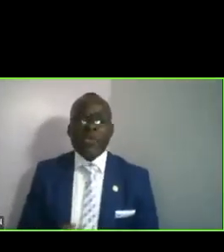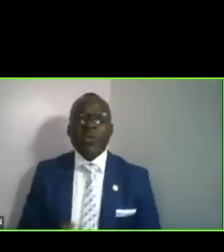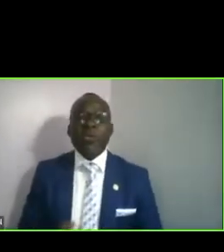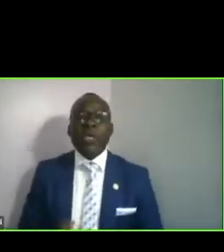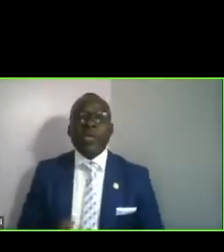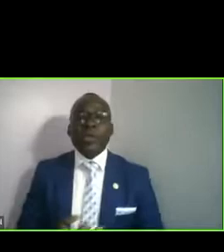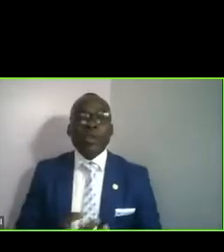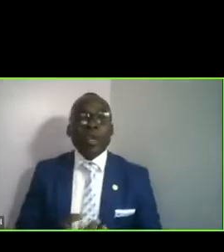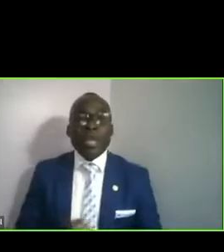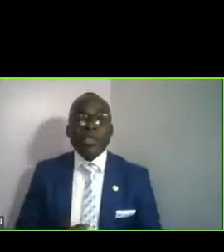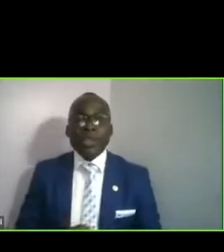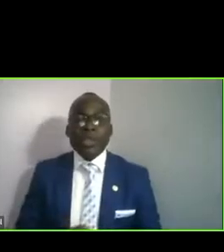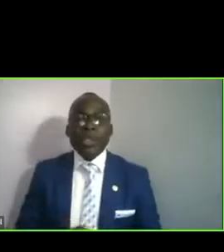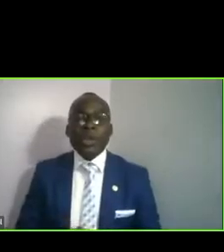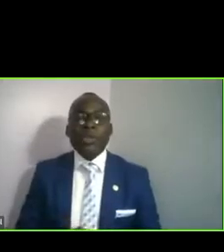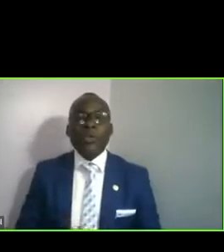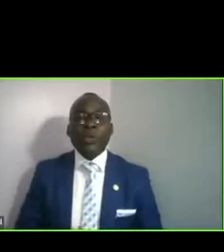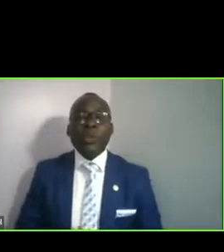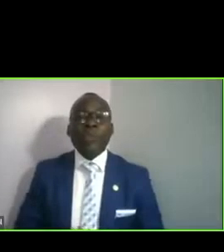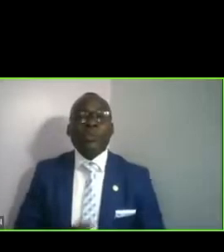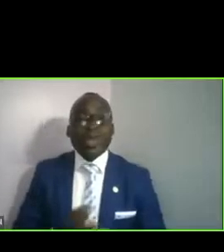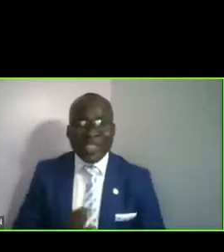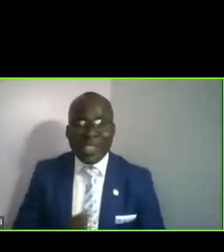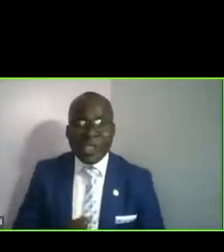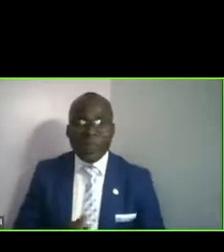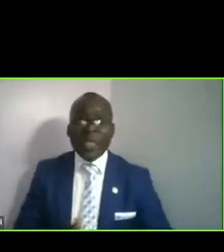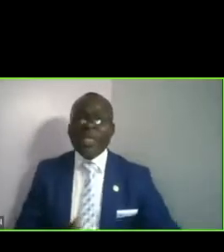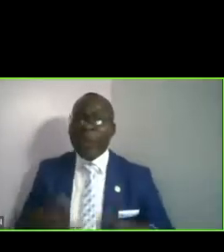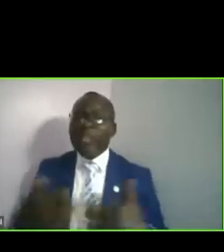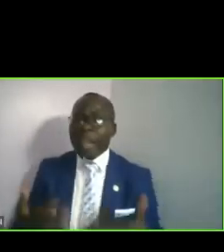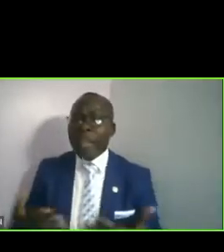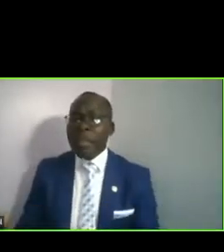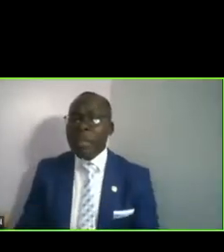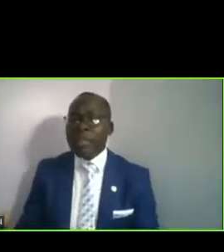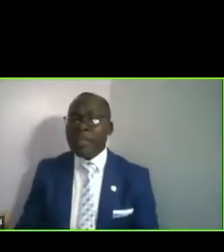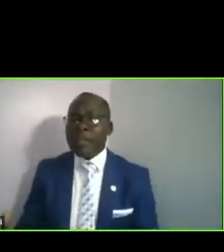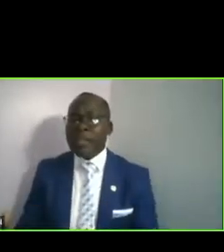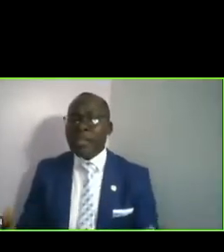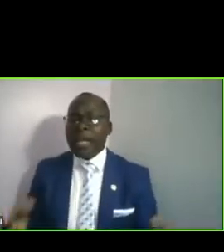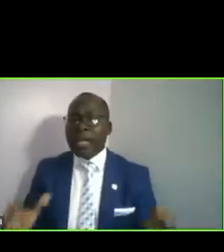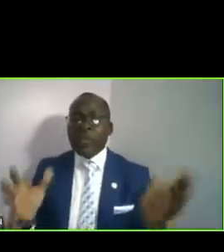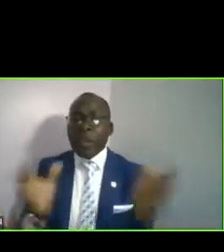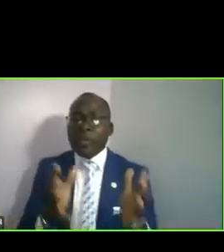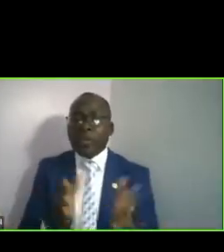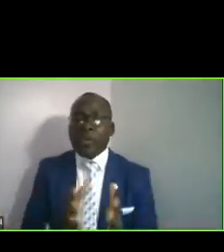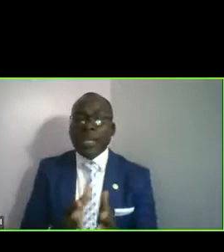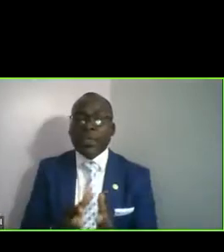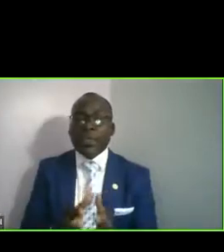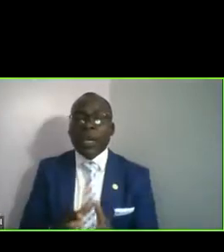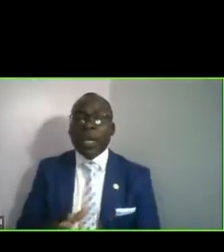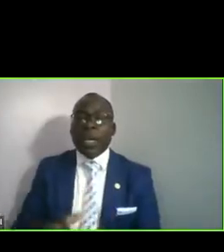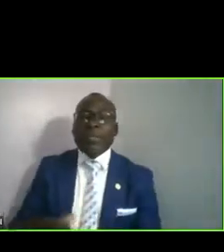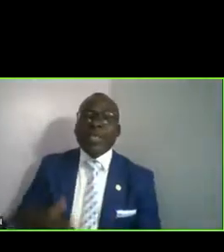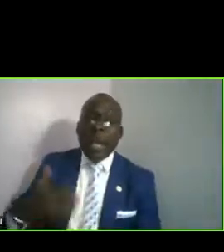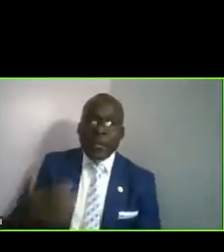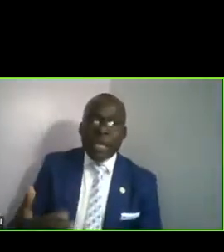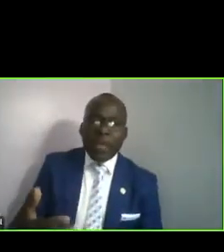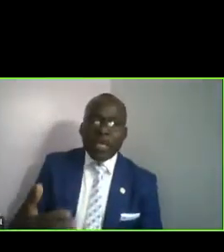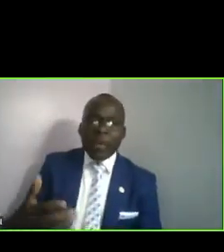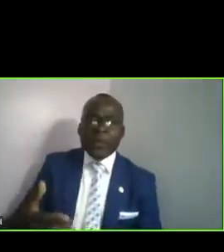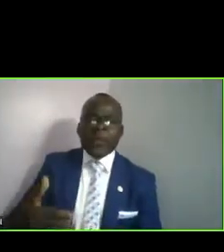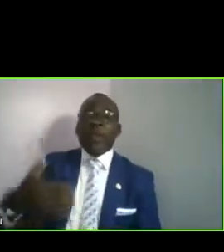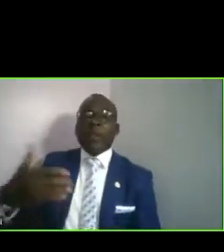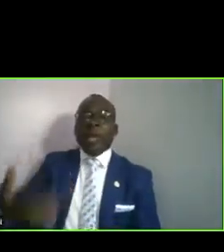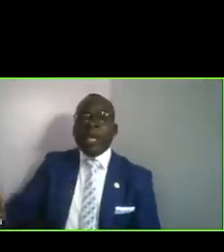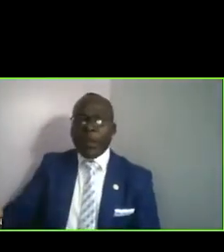advertising, the cost of recruitment agencies, the cost of the recruitment process itself, the downtime in business as you wait to fill in the role, the downtime